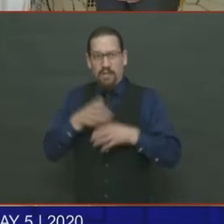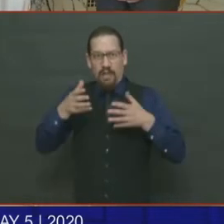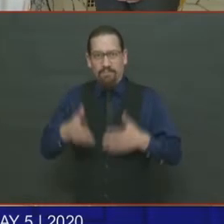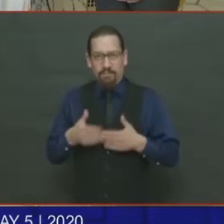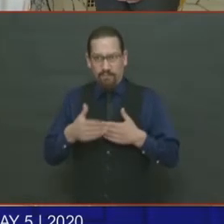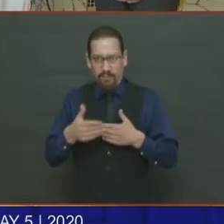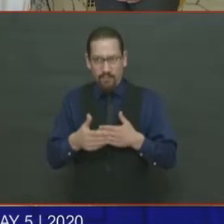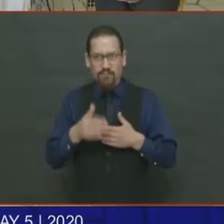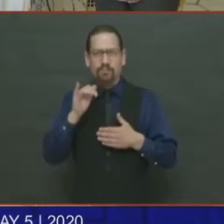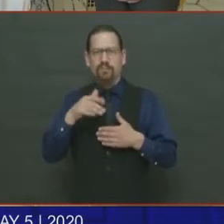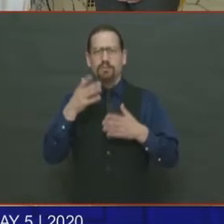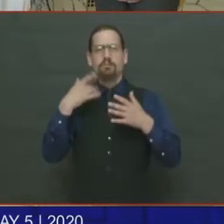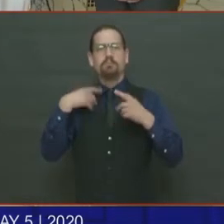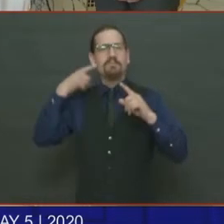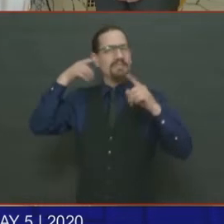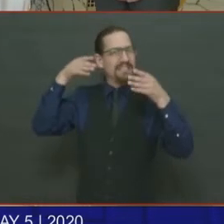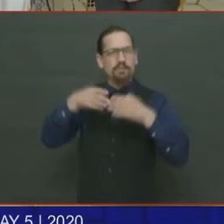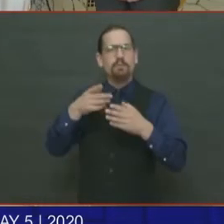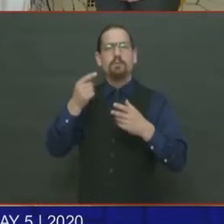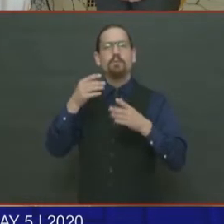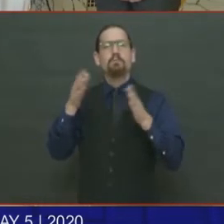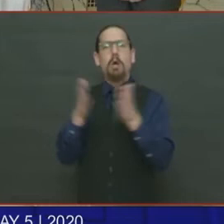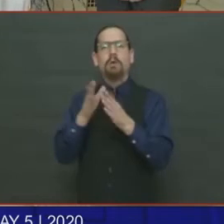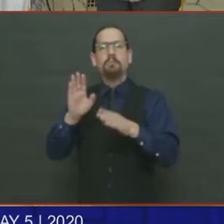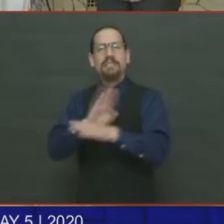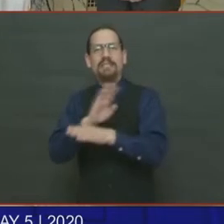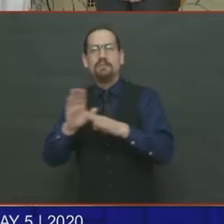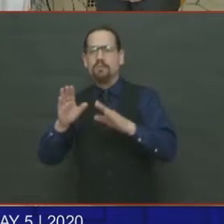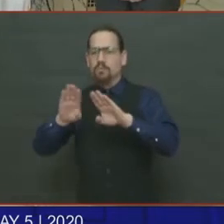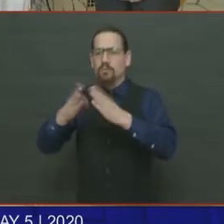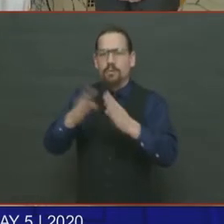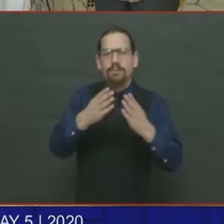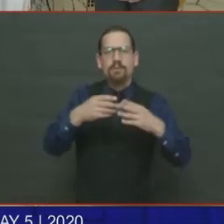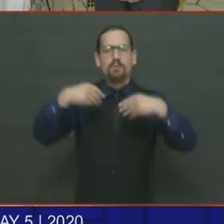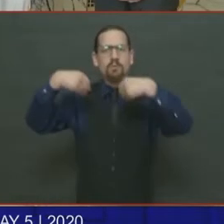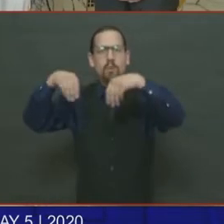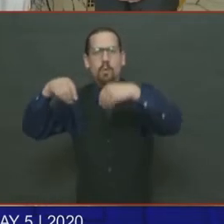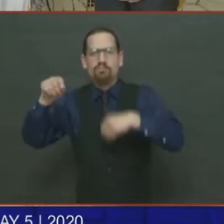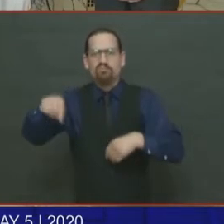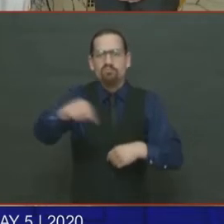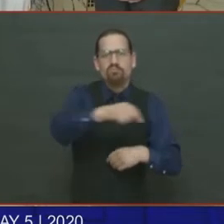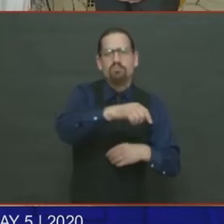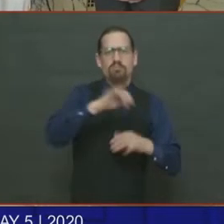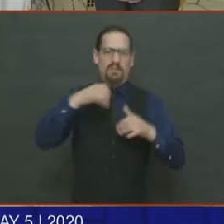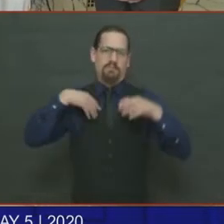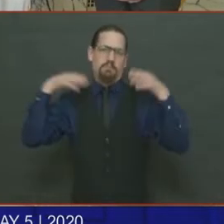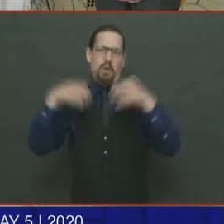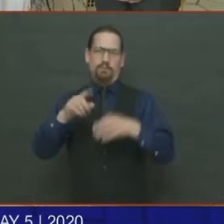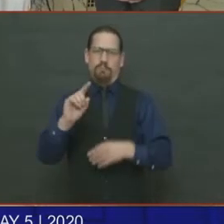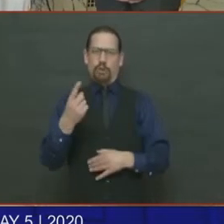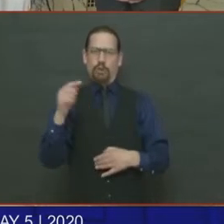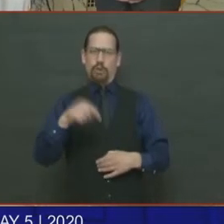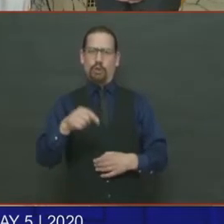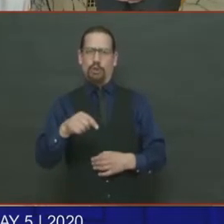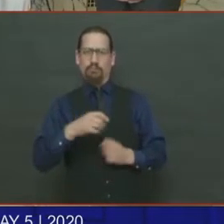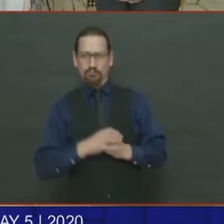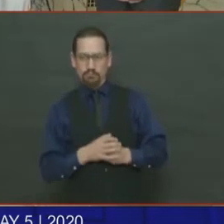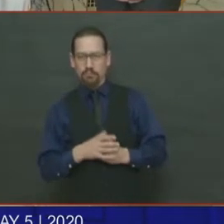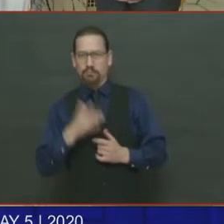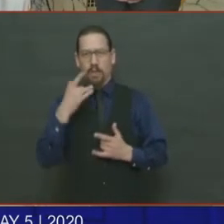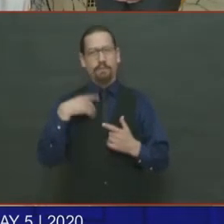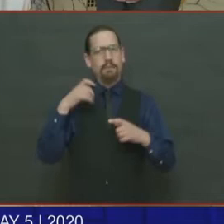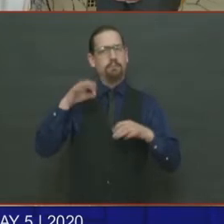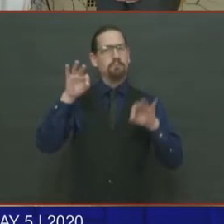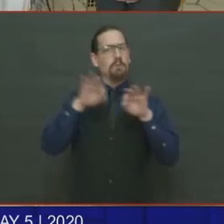out there, I'm trying to walk a balance between requiring what is necessary to keep your employees safe, give